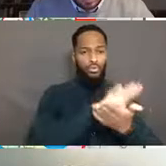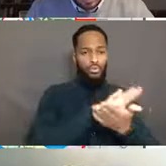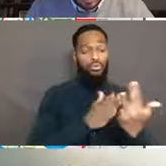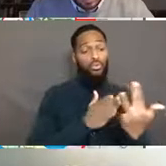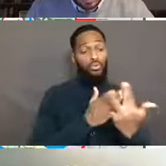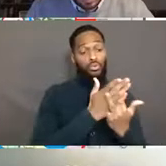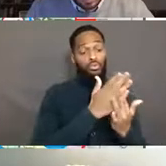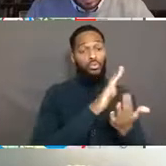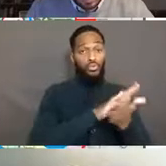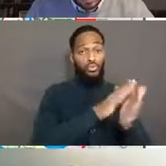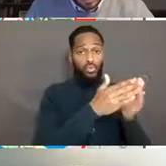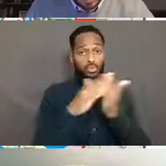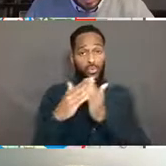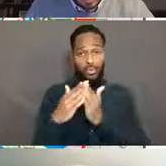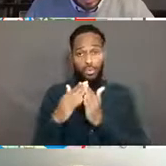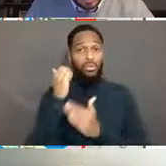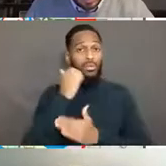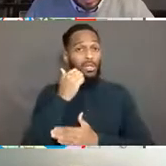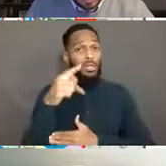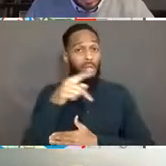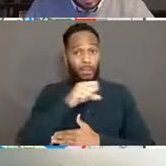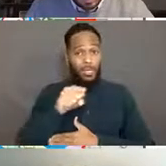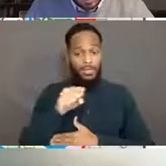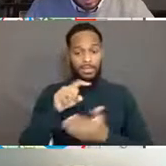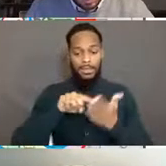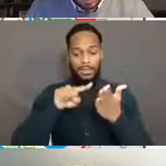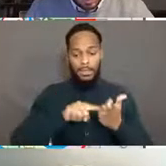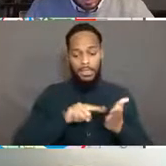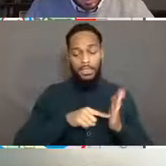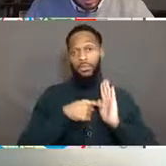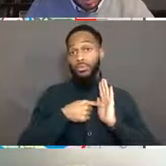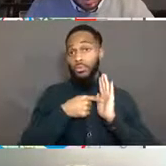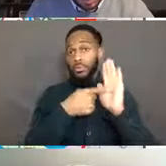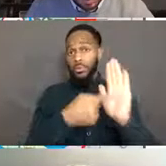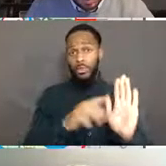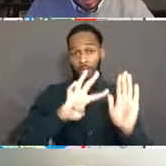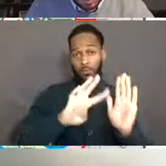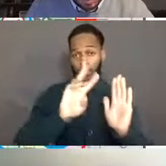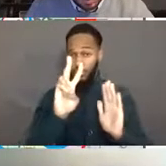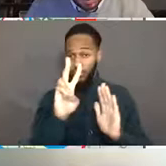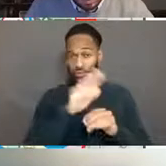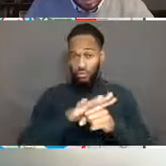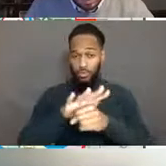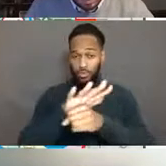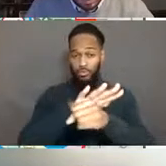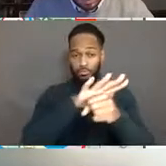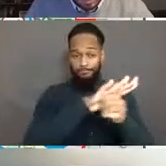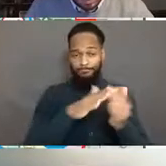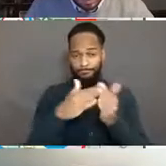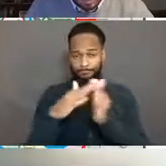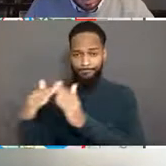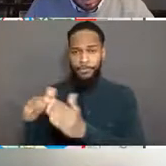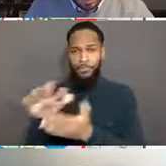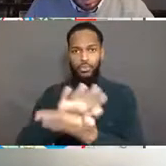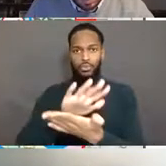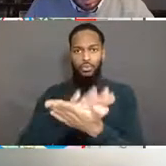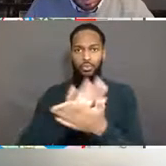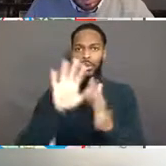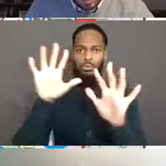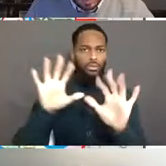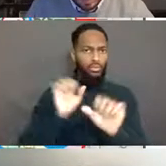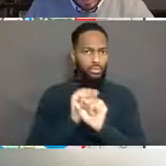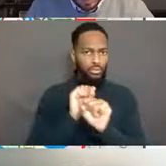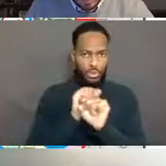those Daily Pass checks on our district map, those represent the 42 communities of schools where this great work is happening. And we